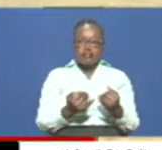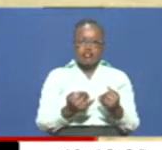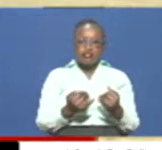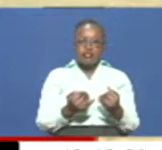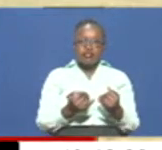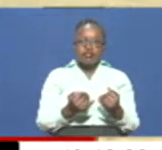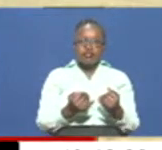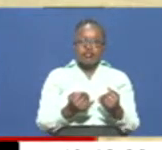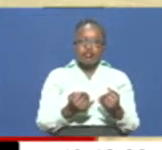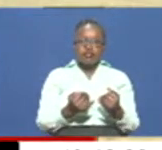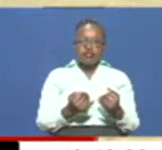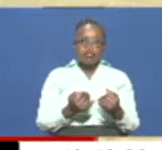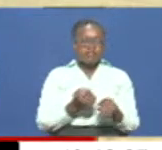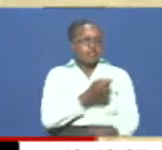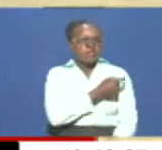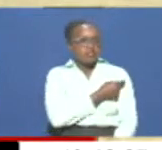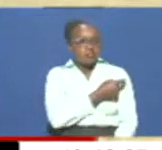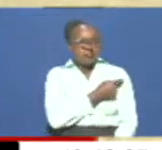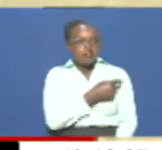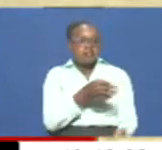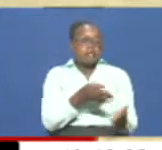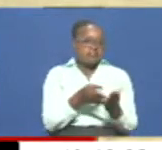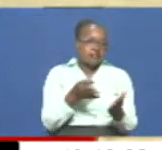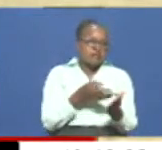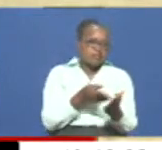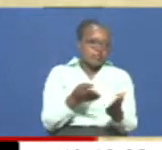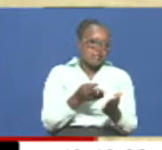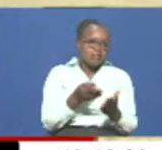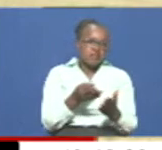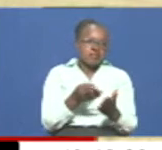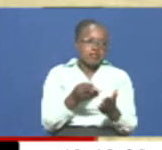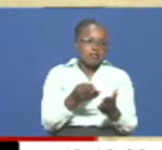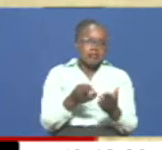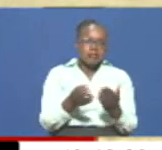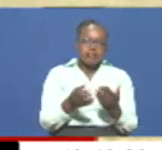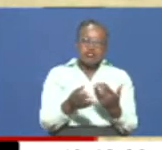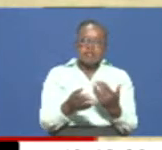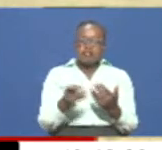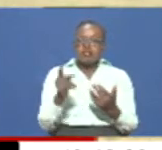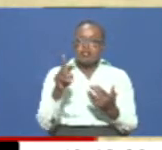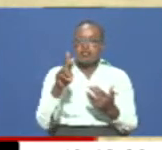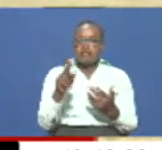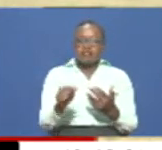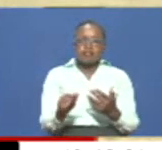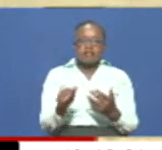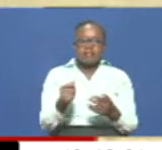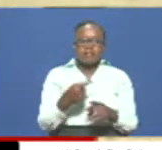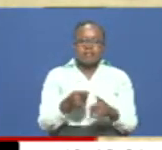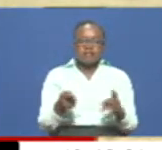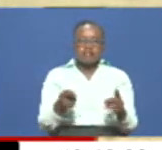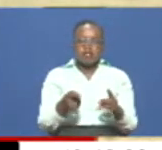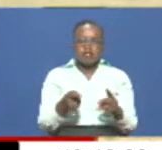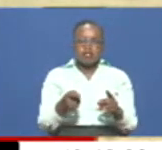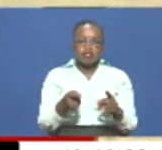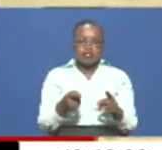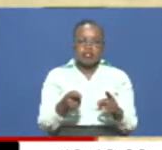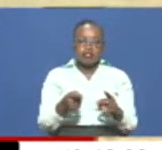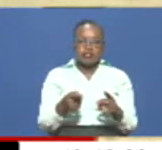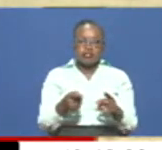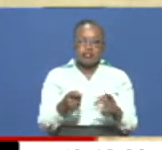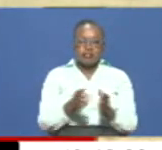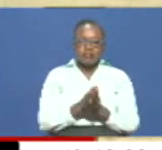especially for doping, for finance, for KRS. But now, what we do as a